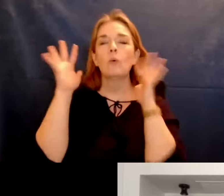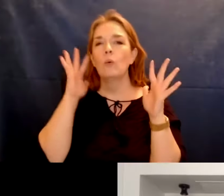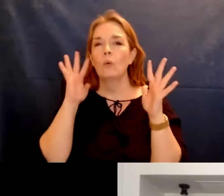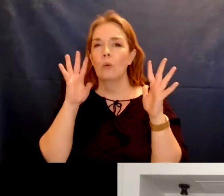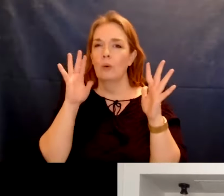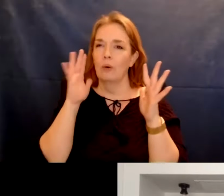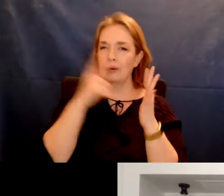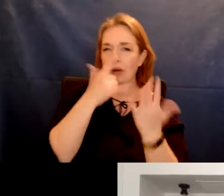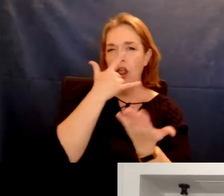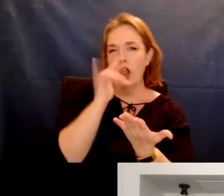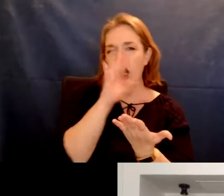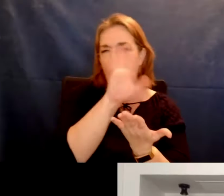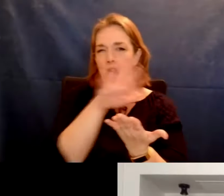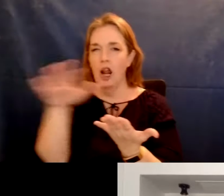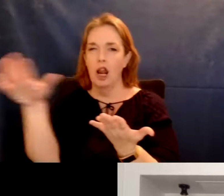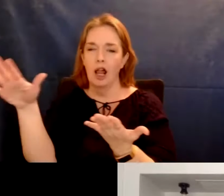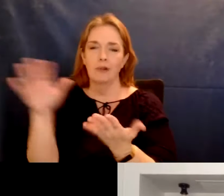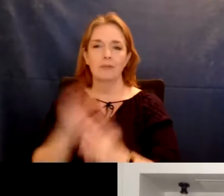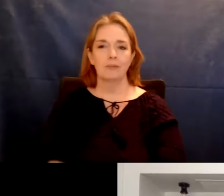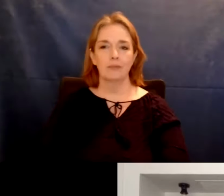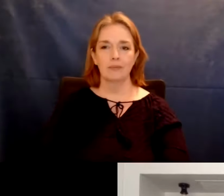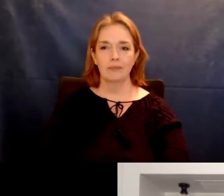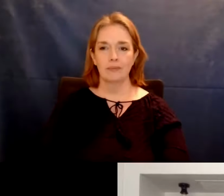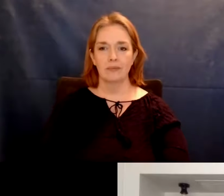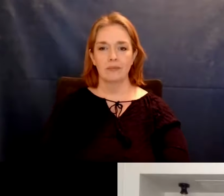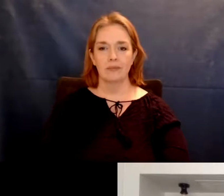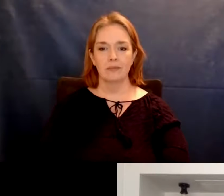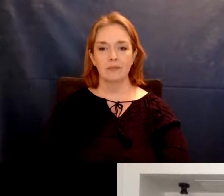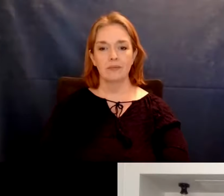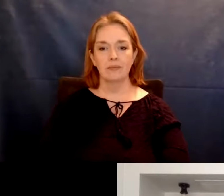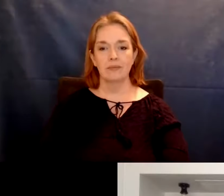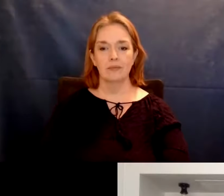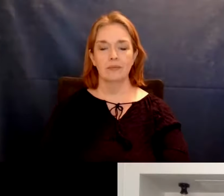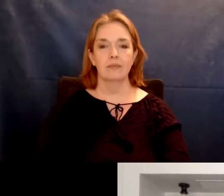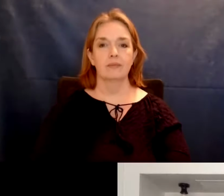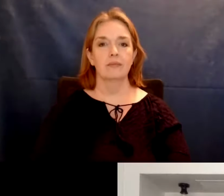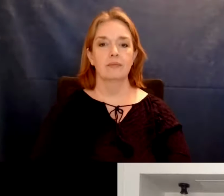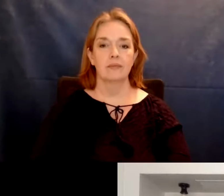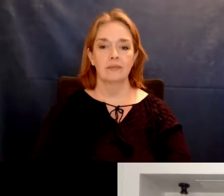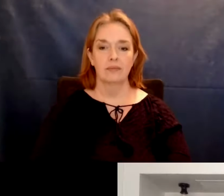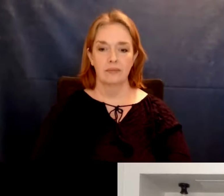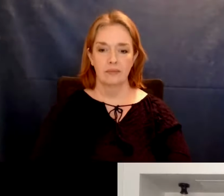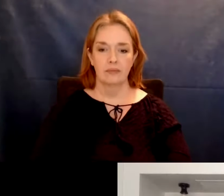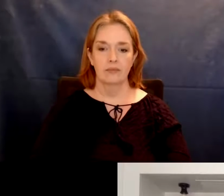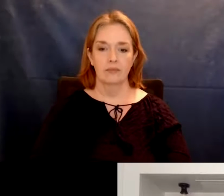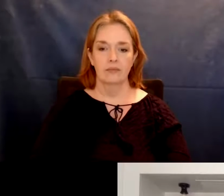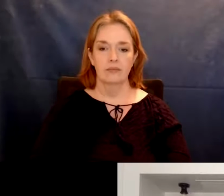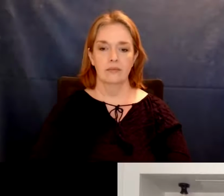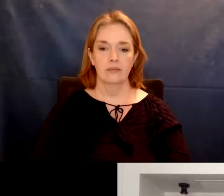so I will. I've also been uh,